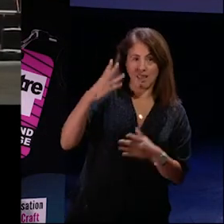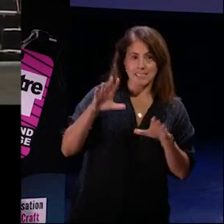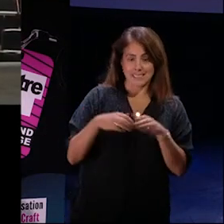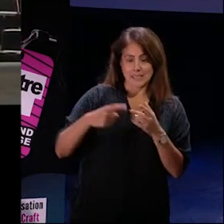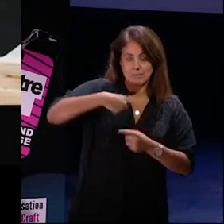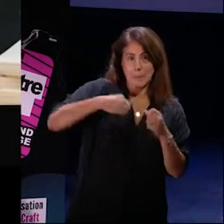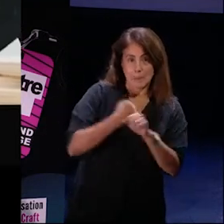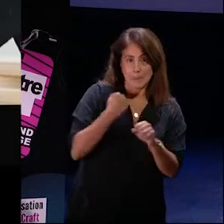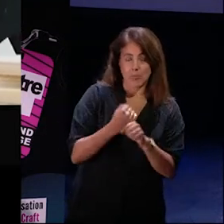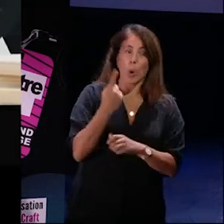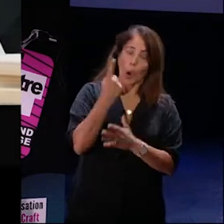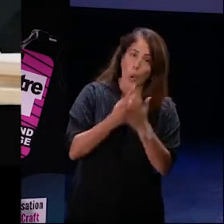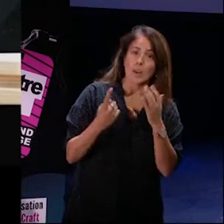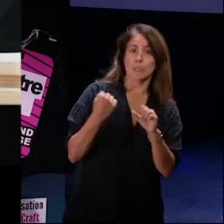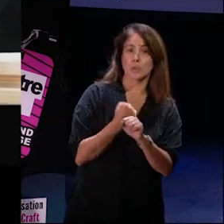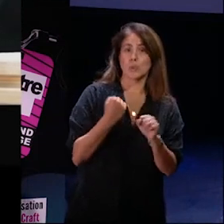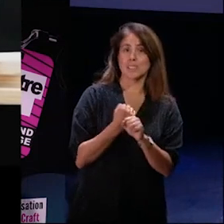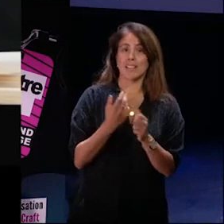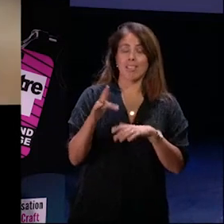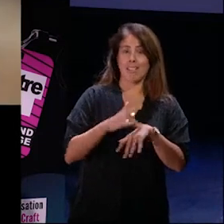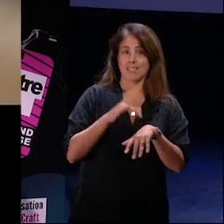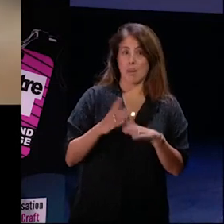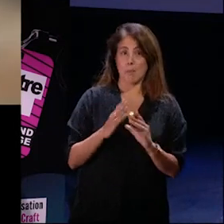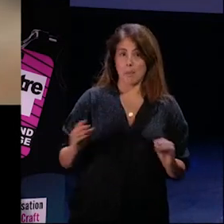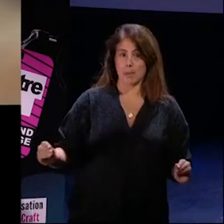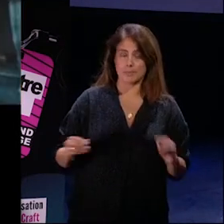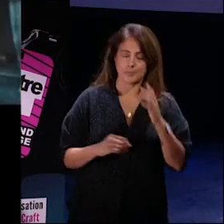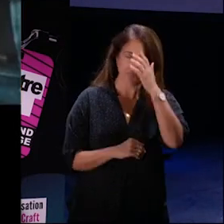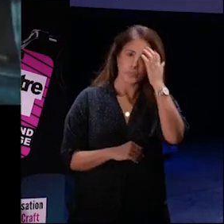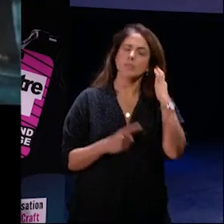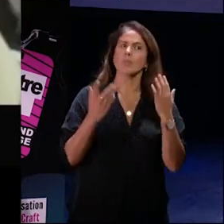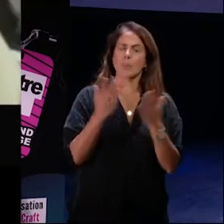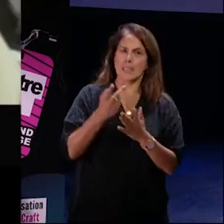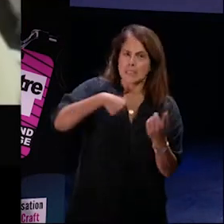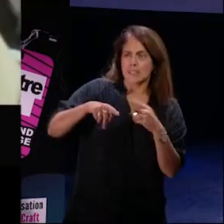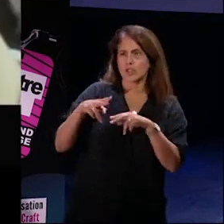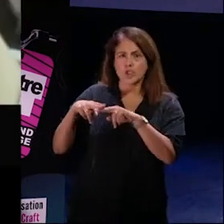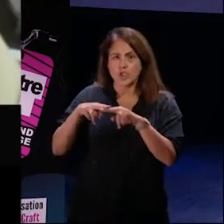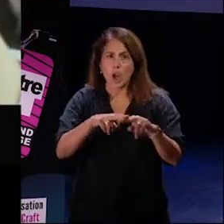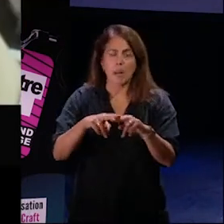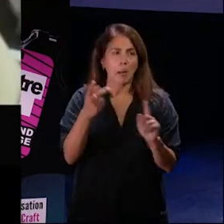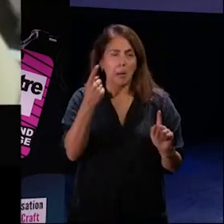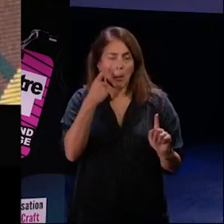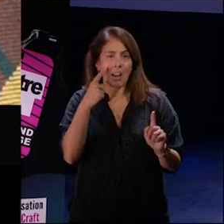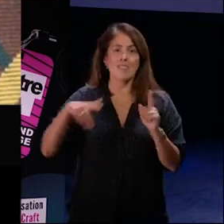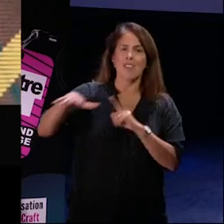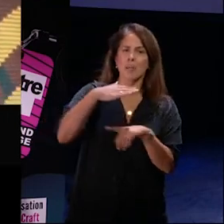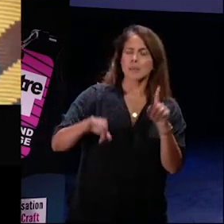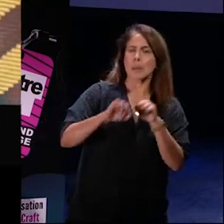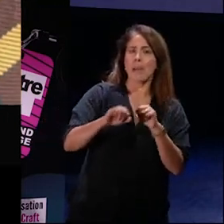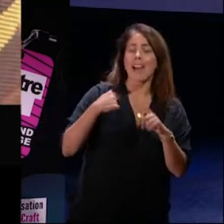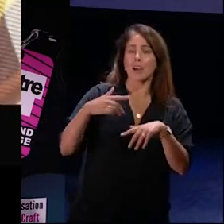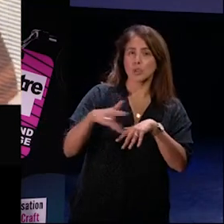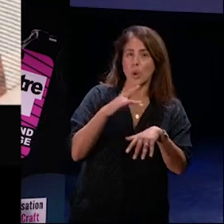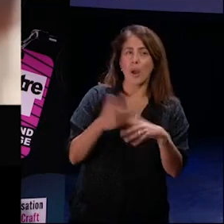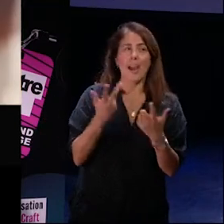We are the only producing theatre in Birmingham. We are very much on a journey to look at the environmental impact of our shows and how we can